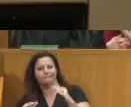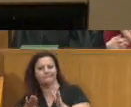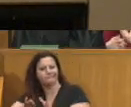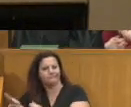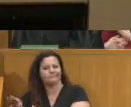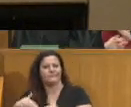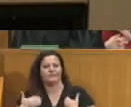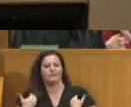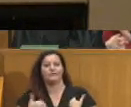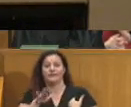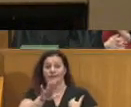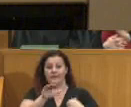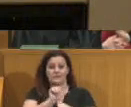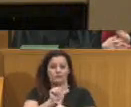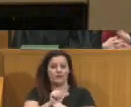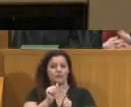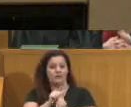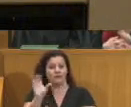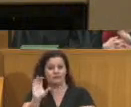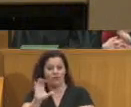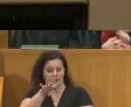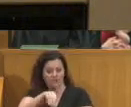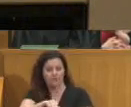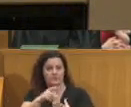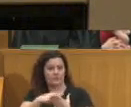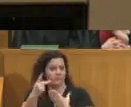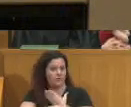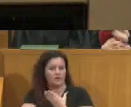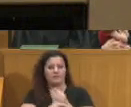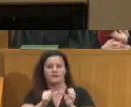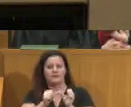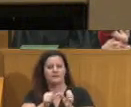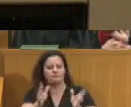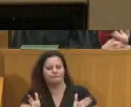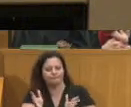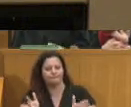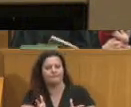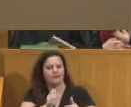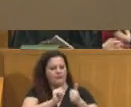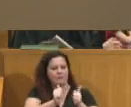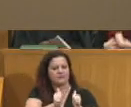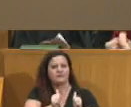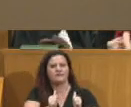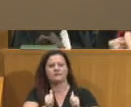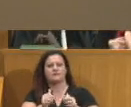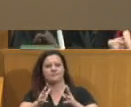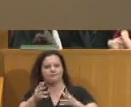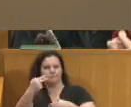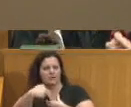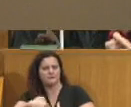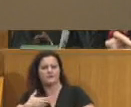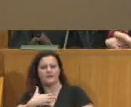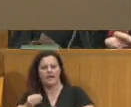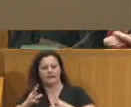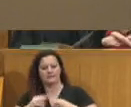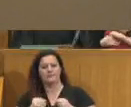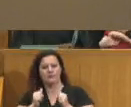inner workings into the social and racial relations that continue to influence our city. That